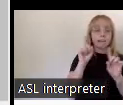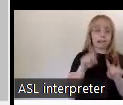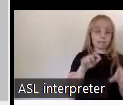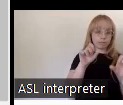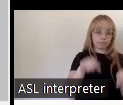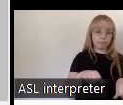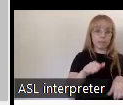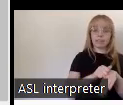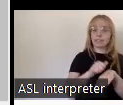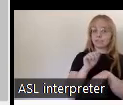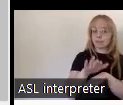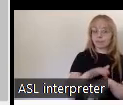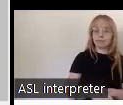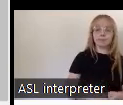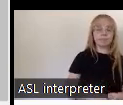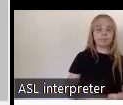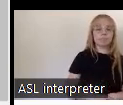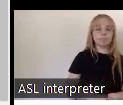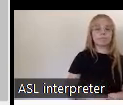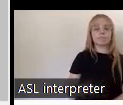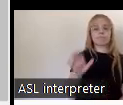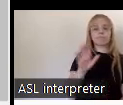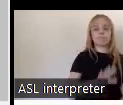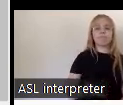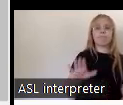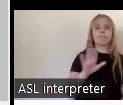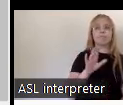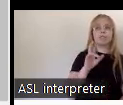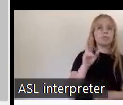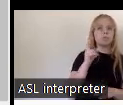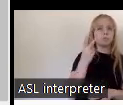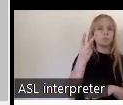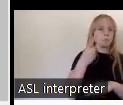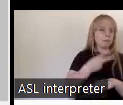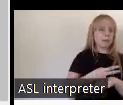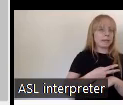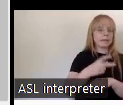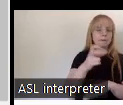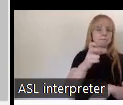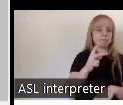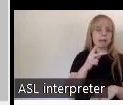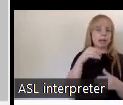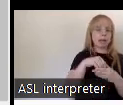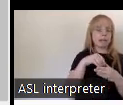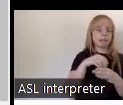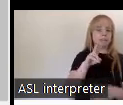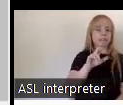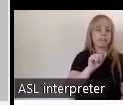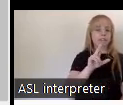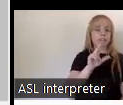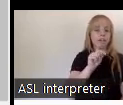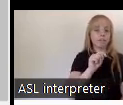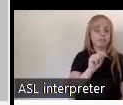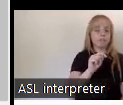then submit. And it takes approximately 2 business days to come back into your vault. And it